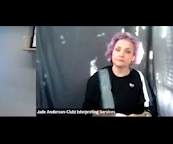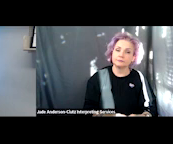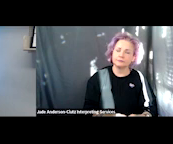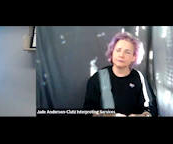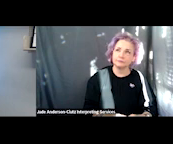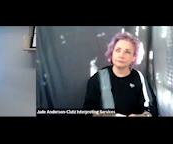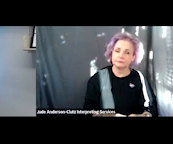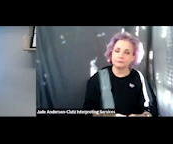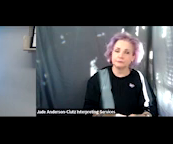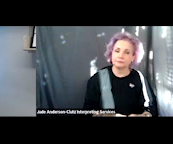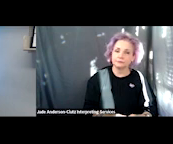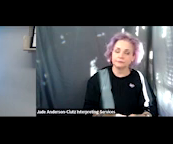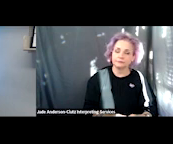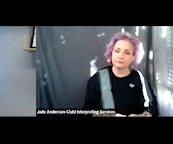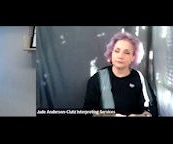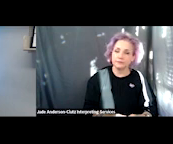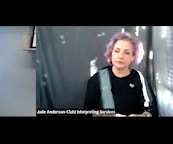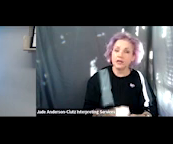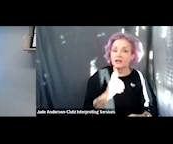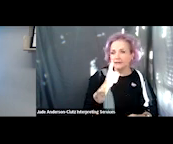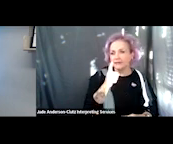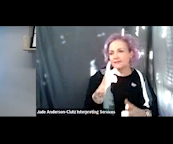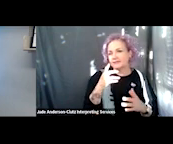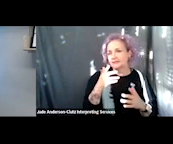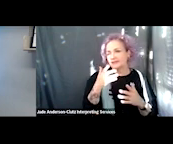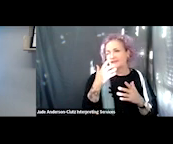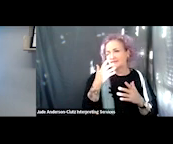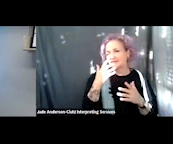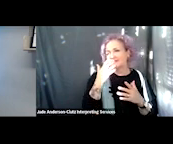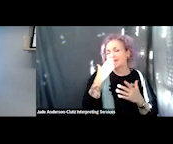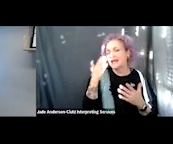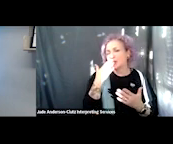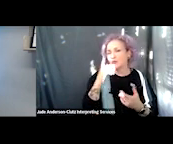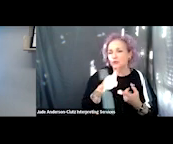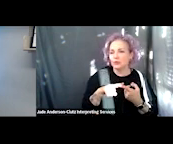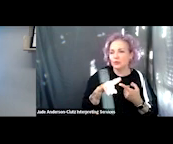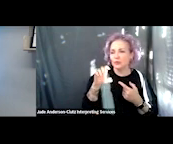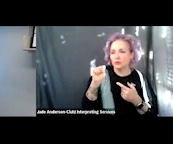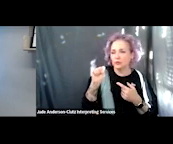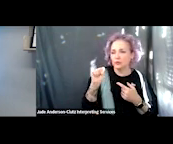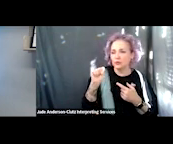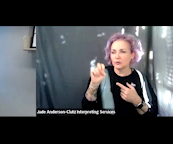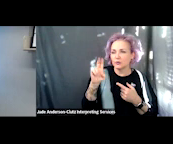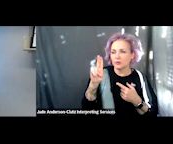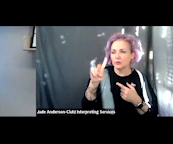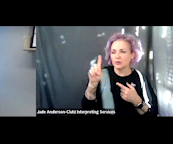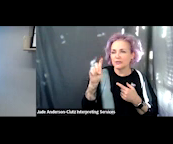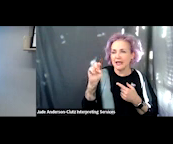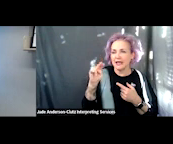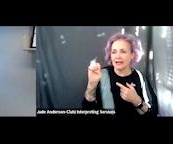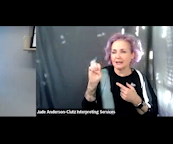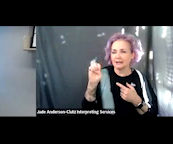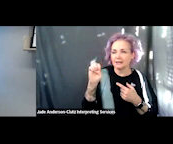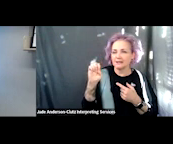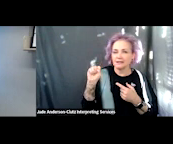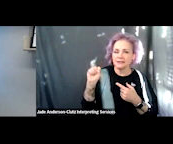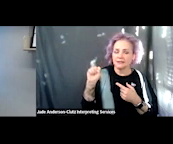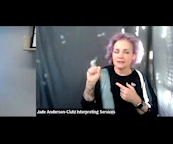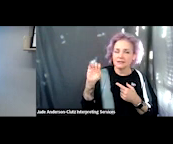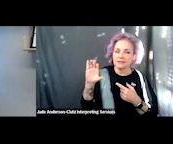mostly a lot of this work was done in the Schmid lab with Dr. Suzanne Schmid and Dr. Cleosa de Oliveira,